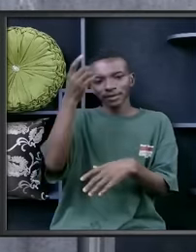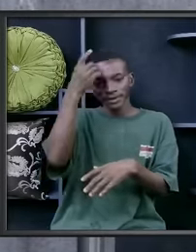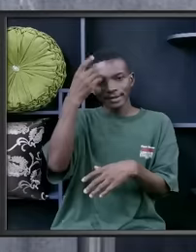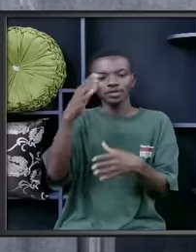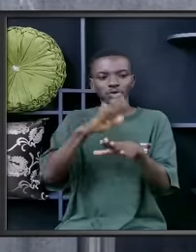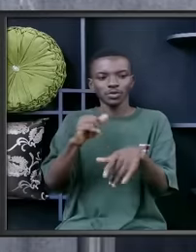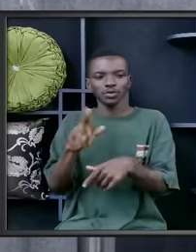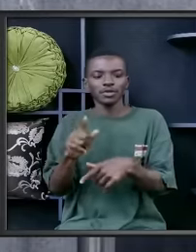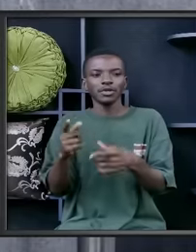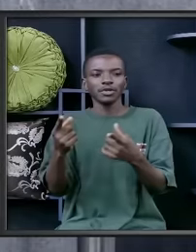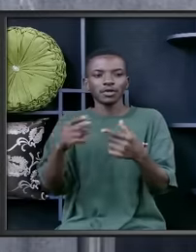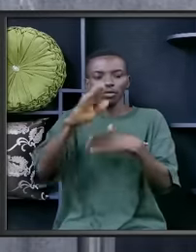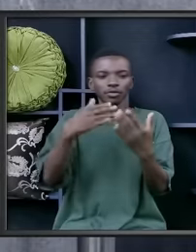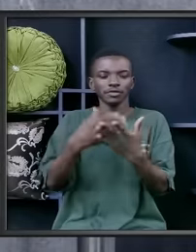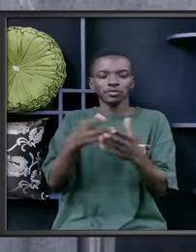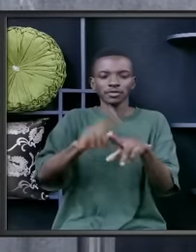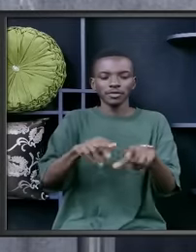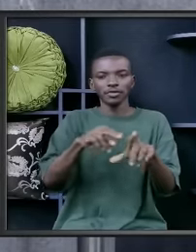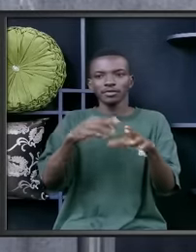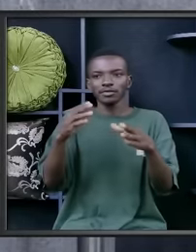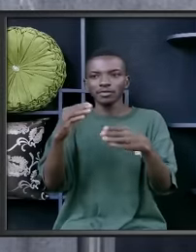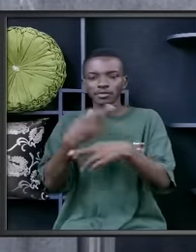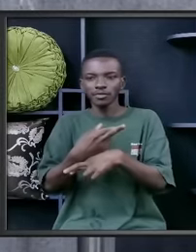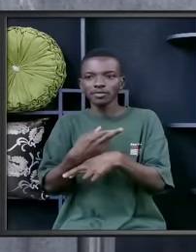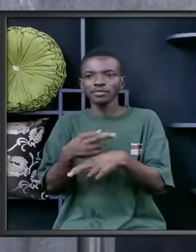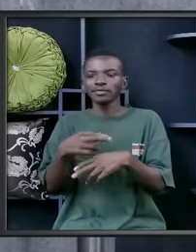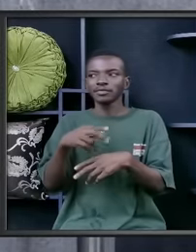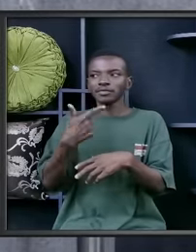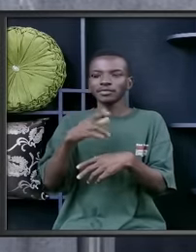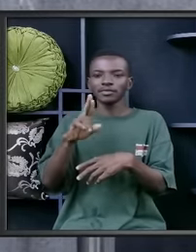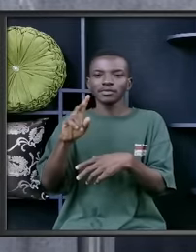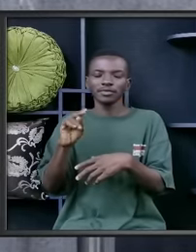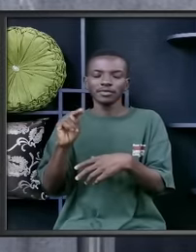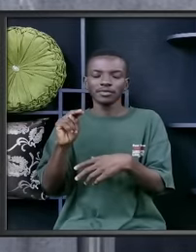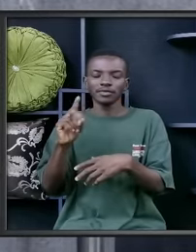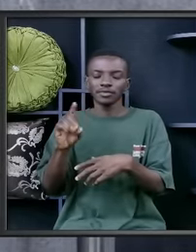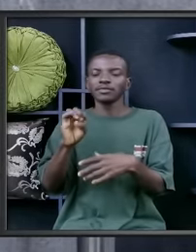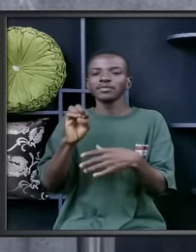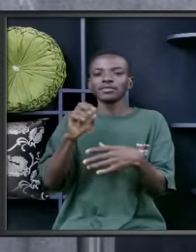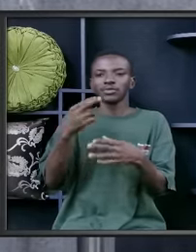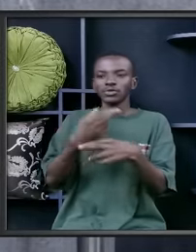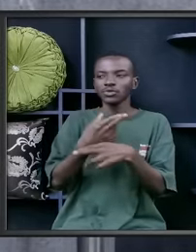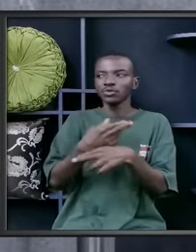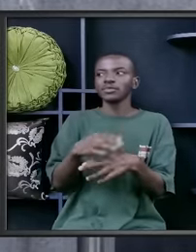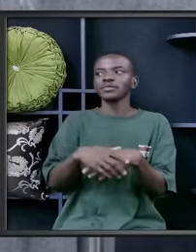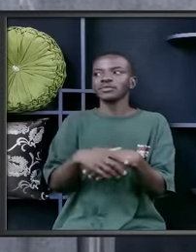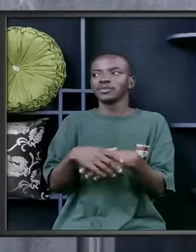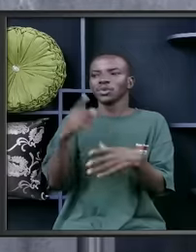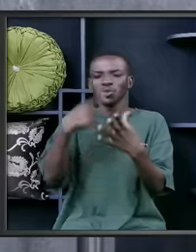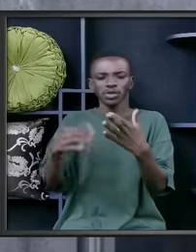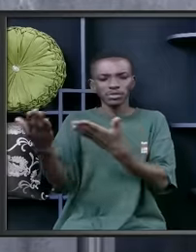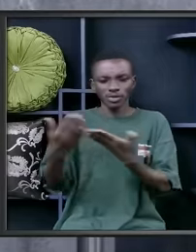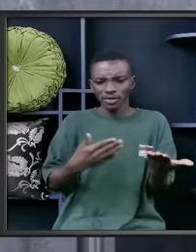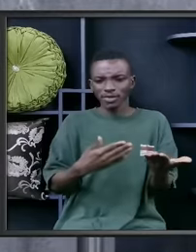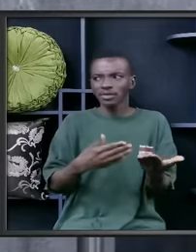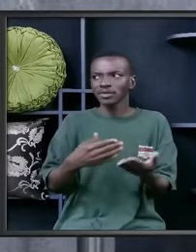can't come down. All of us sit down for palo. For great room. He tell great, say, well, waiting carry and come.